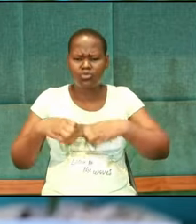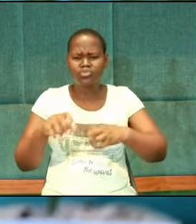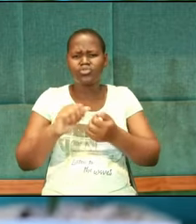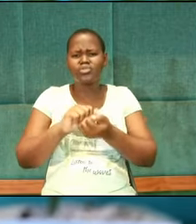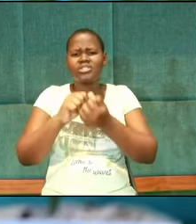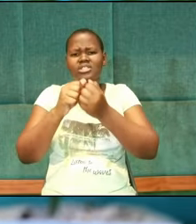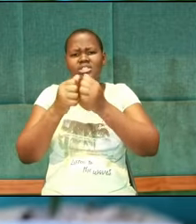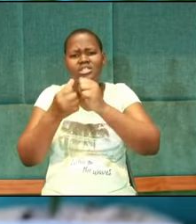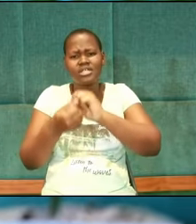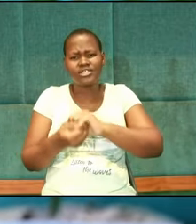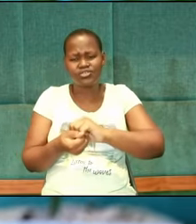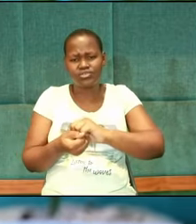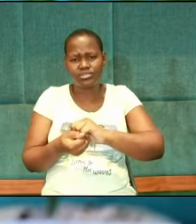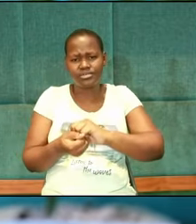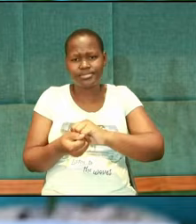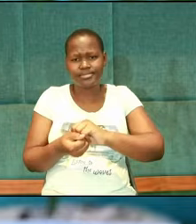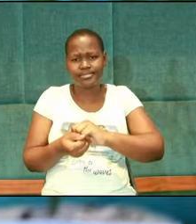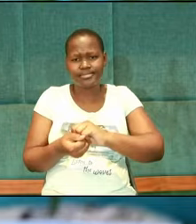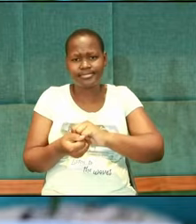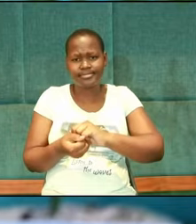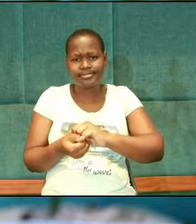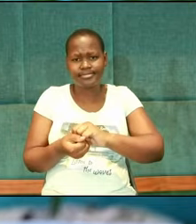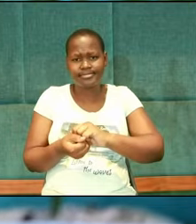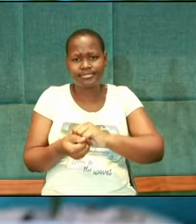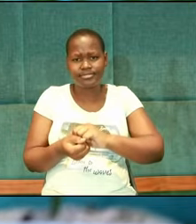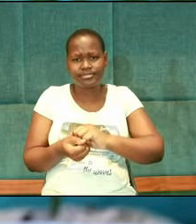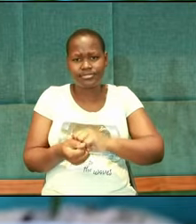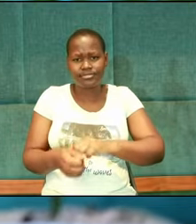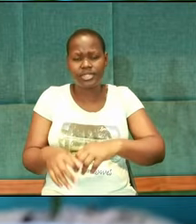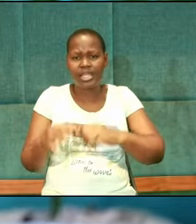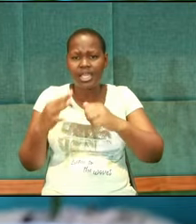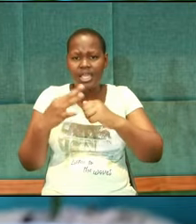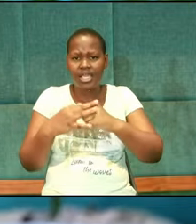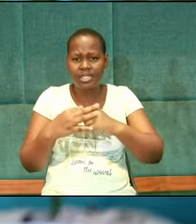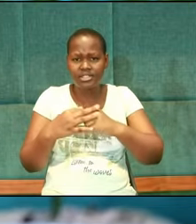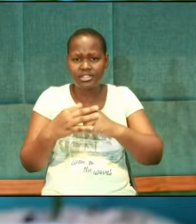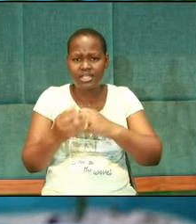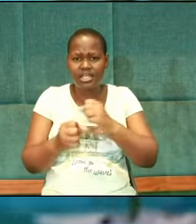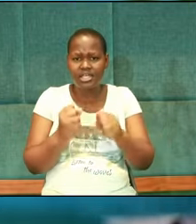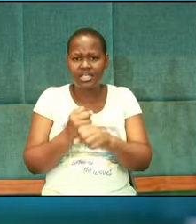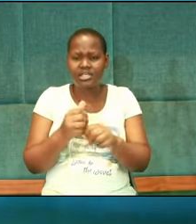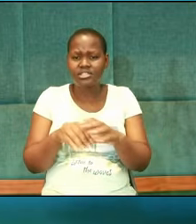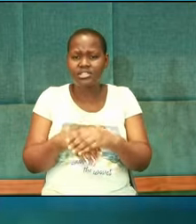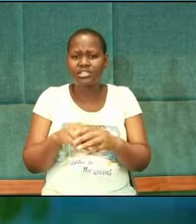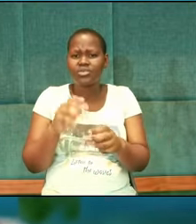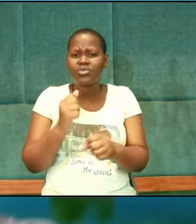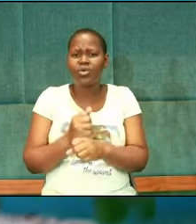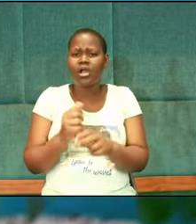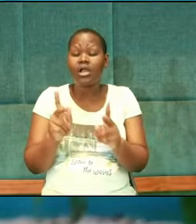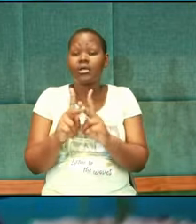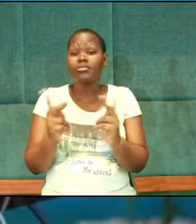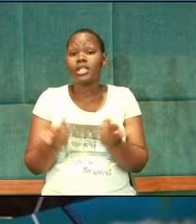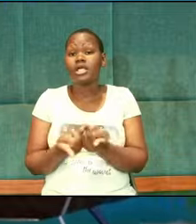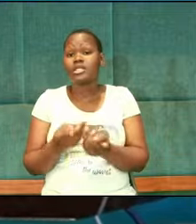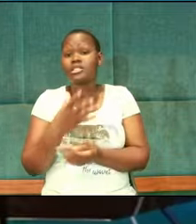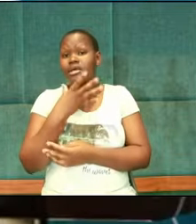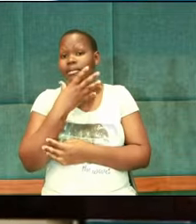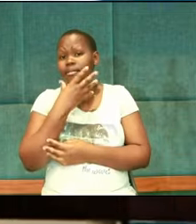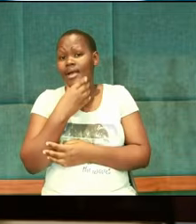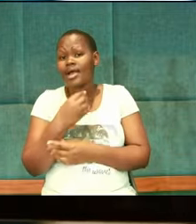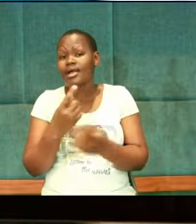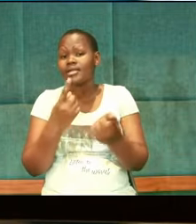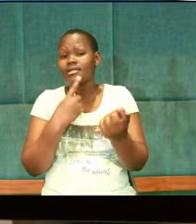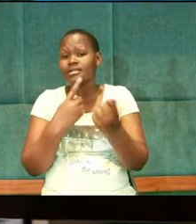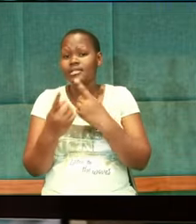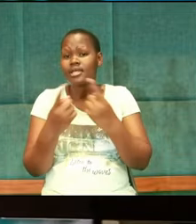it's been 2 years. She's spending 8 years at the workplace. And this young man is always telling this your wife